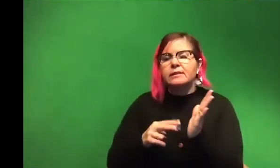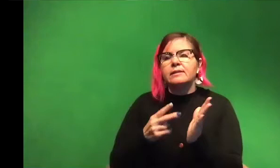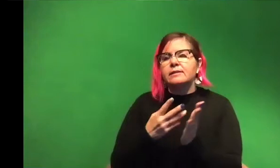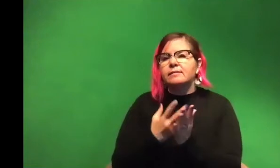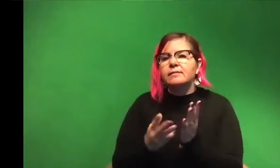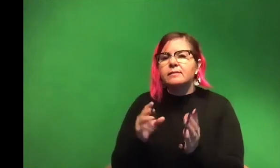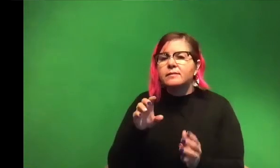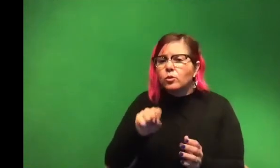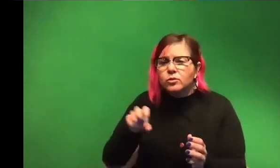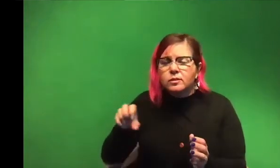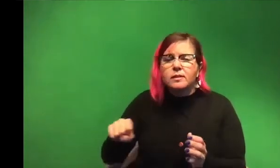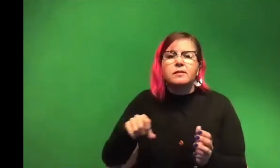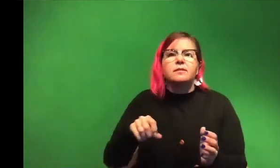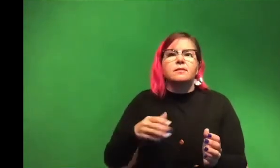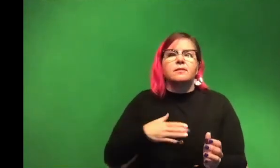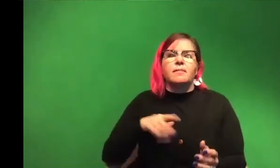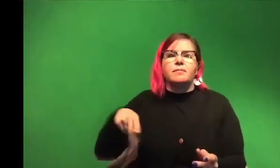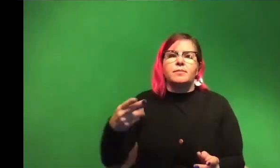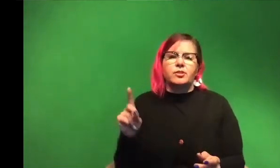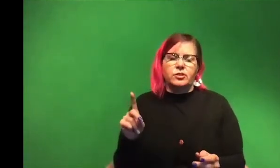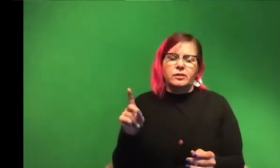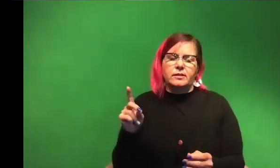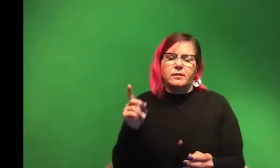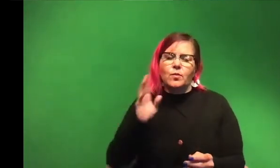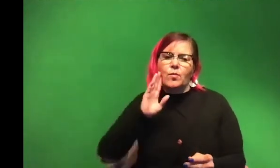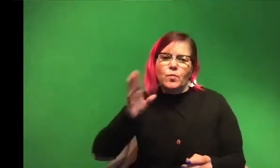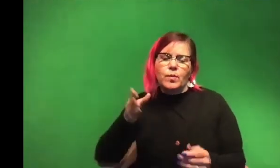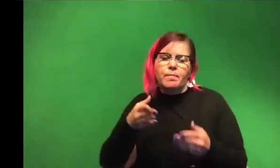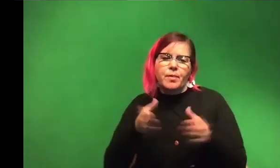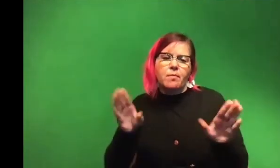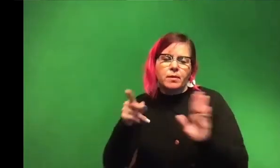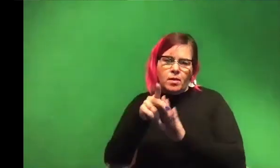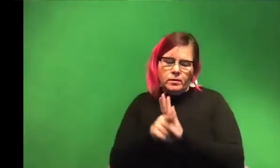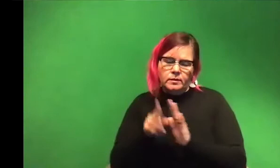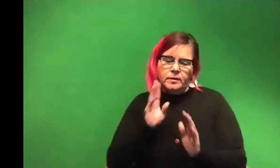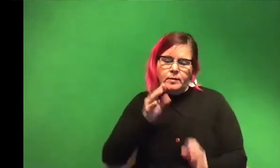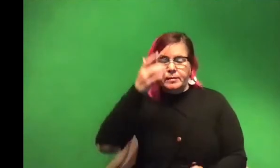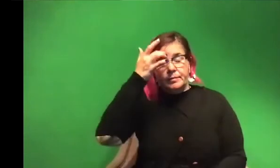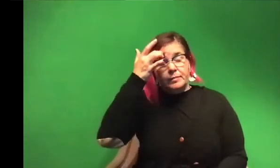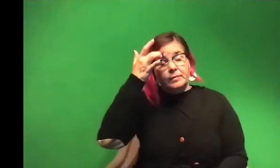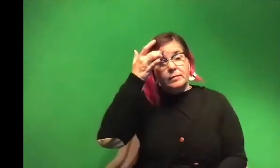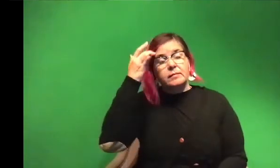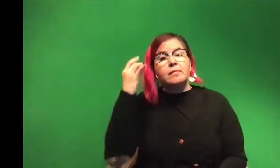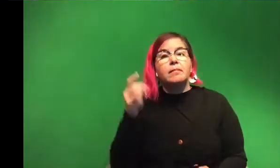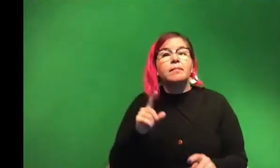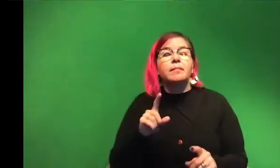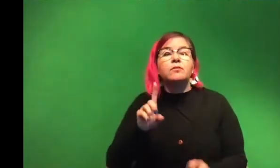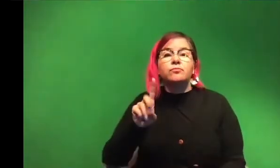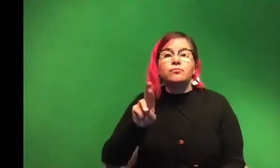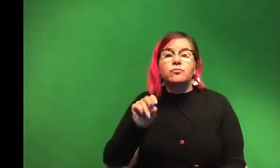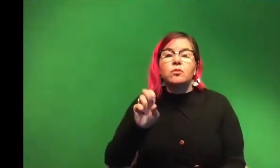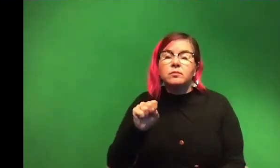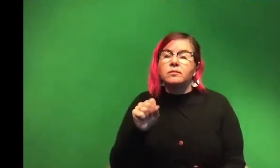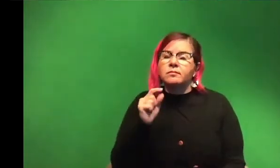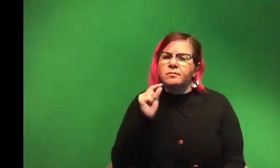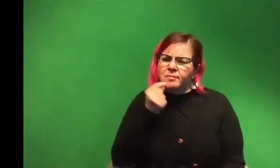Social studies. My doctorate eventually will be in public policy. But I think that drones are so awesome